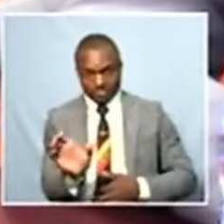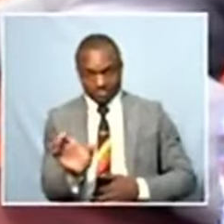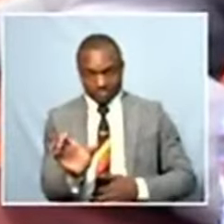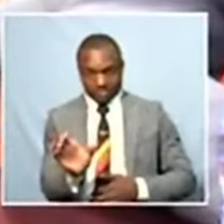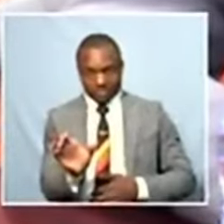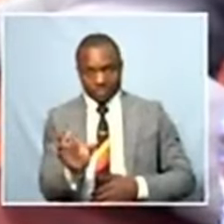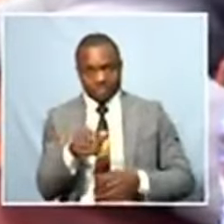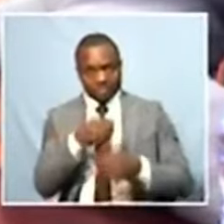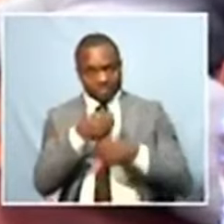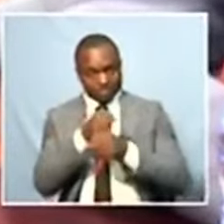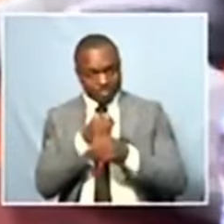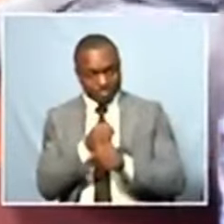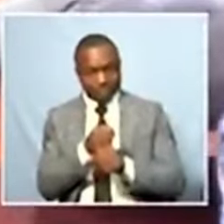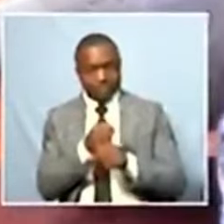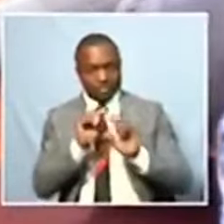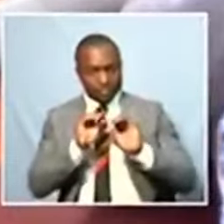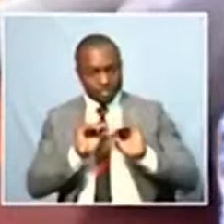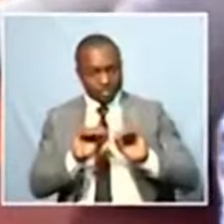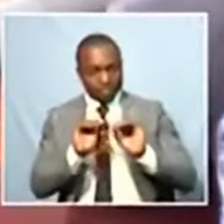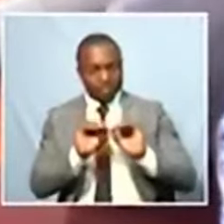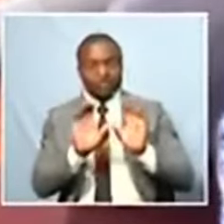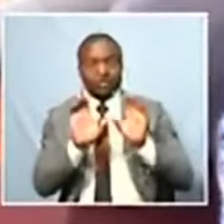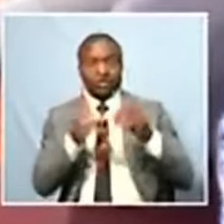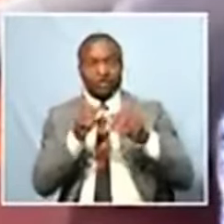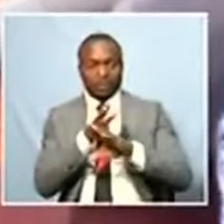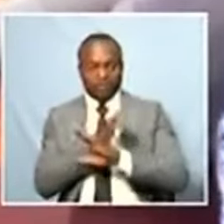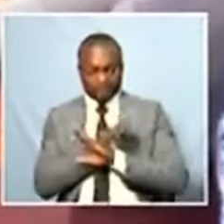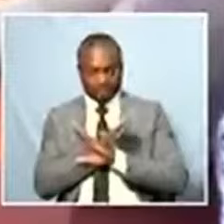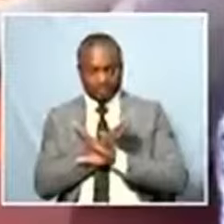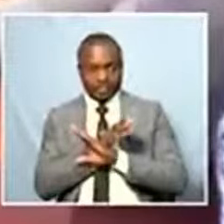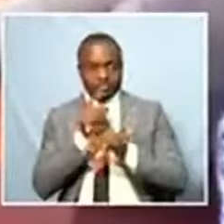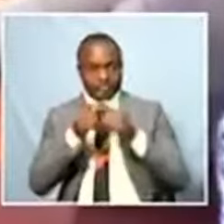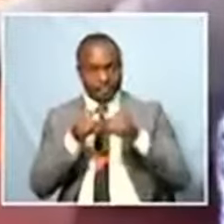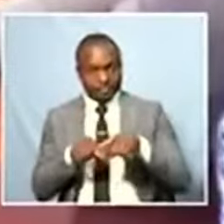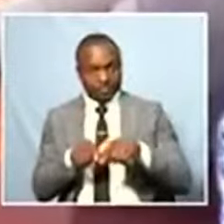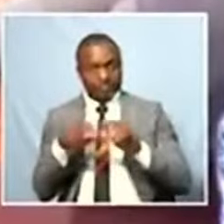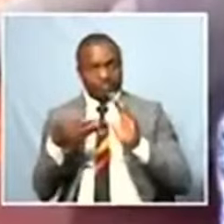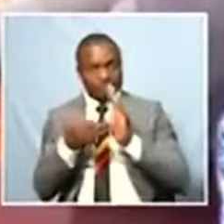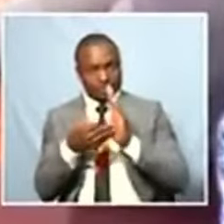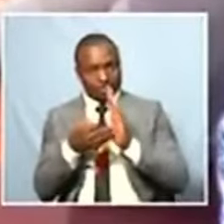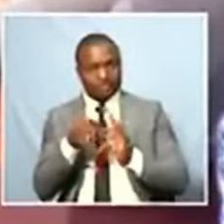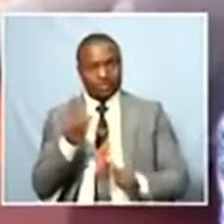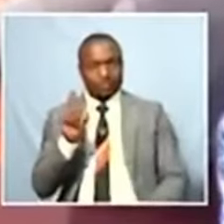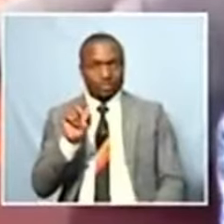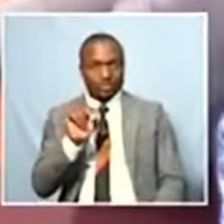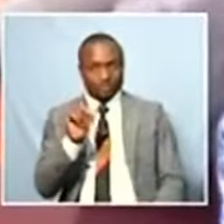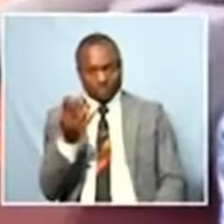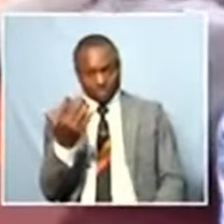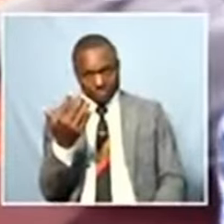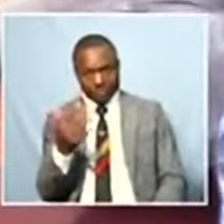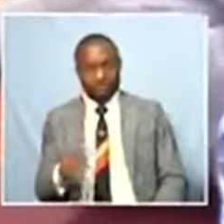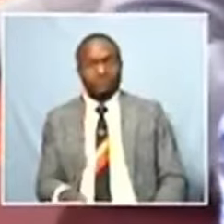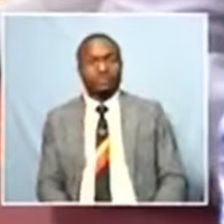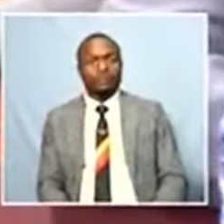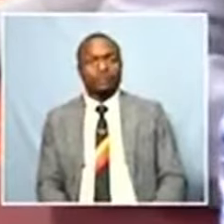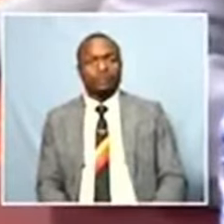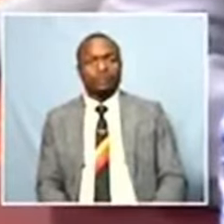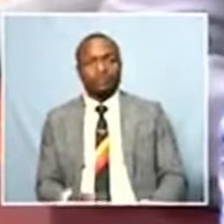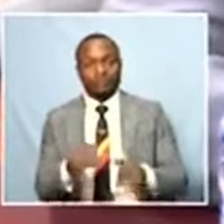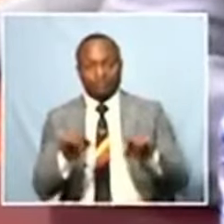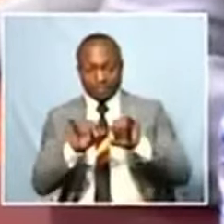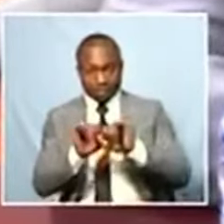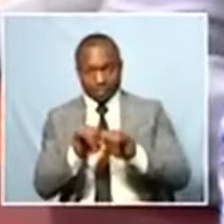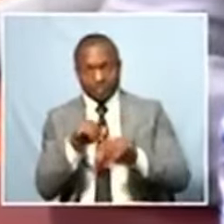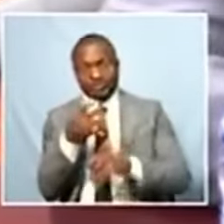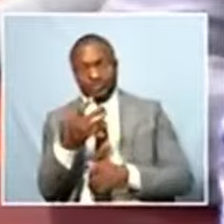the establishment of the Teaching Council of Zambia, which was done in February 2015. The key provisions